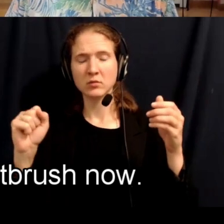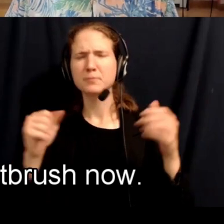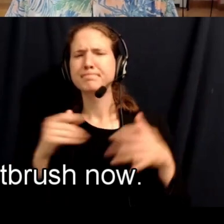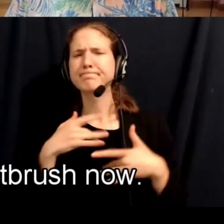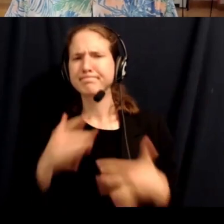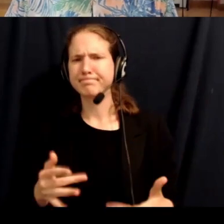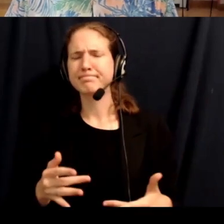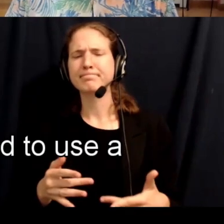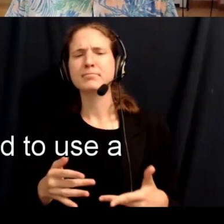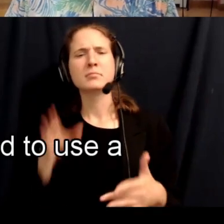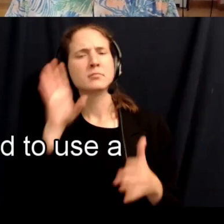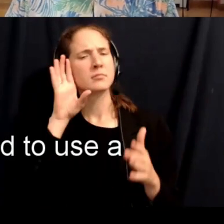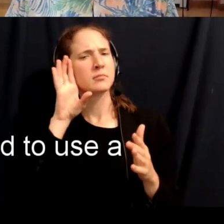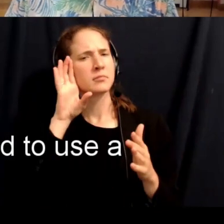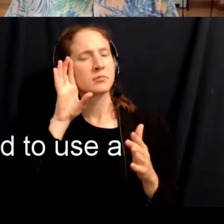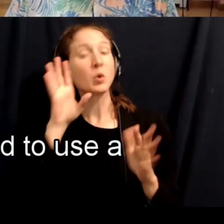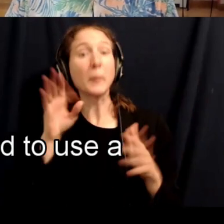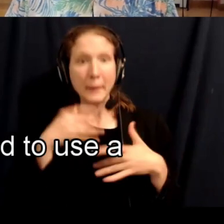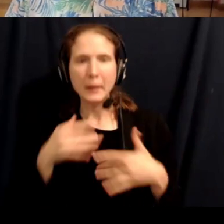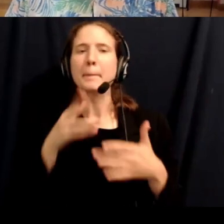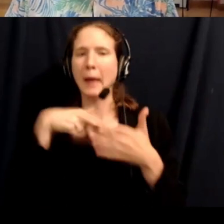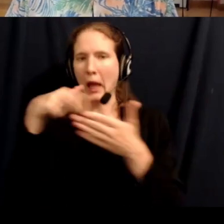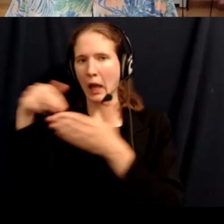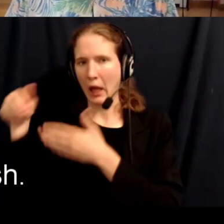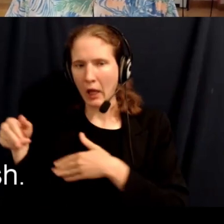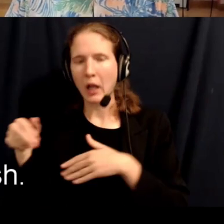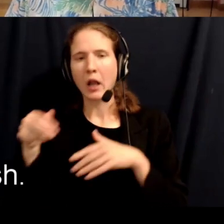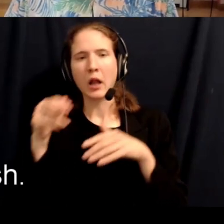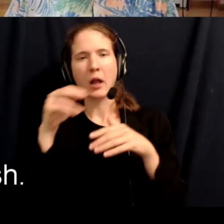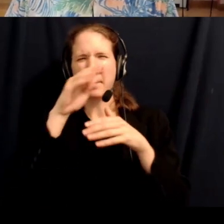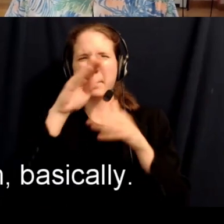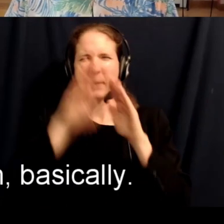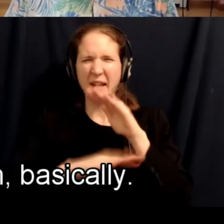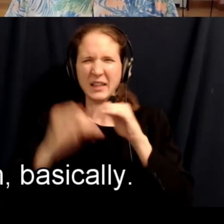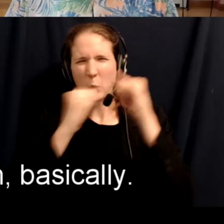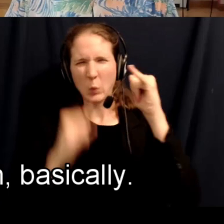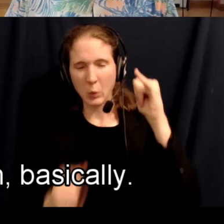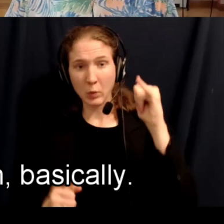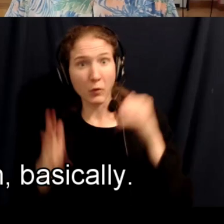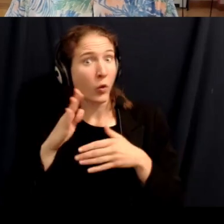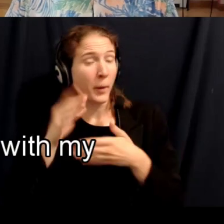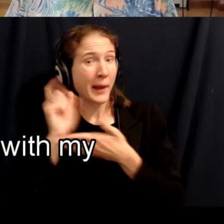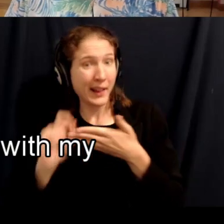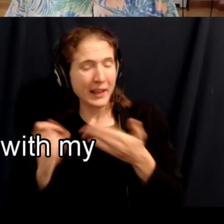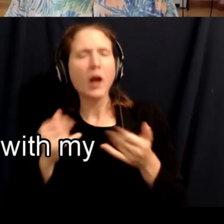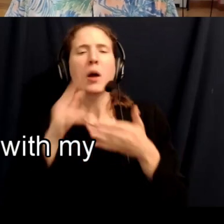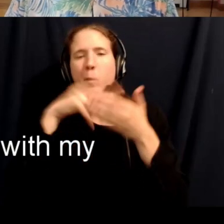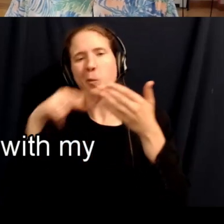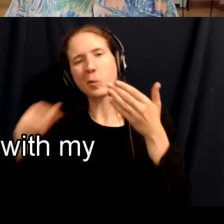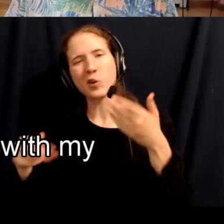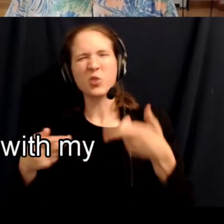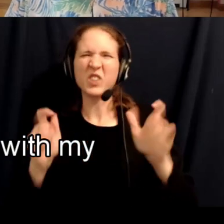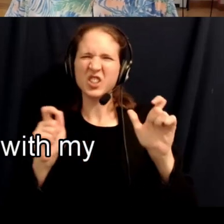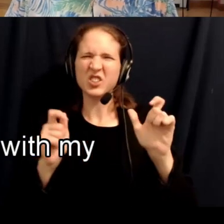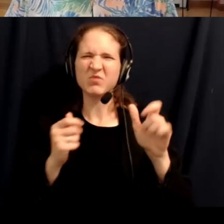with a paintbrush now. I mean, years ago I used to use a pencil. I use a paintbrush. I draw with my paintbrush, basically. So I do a quick